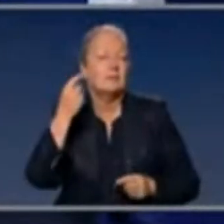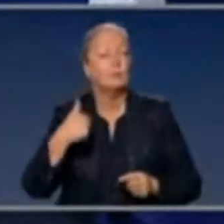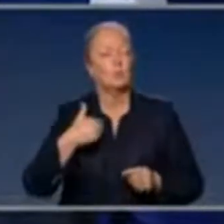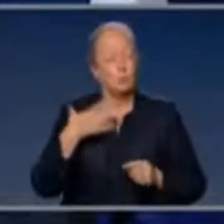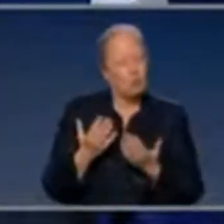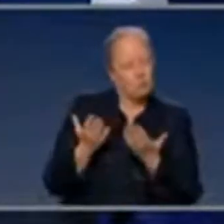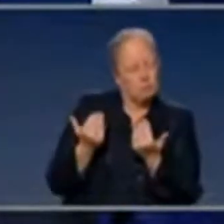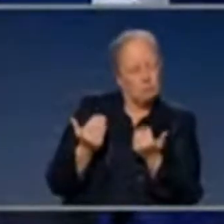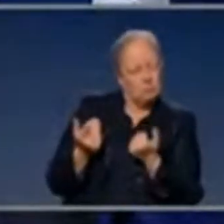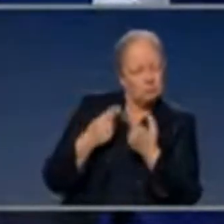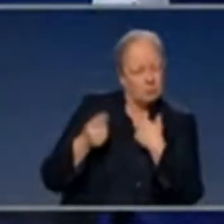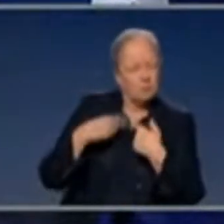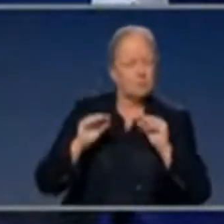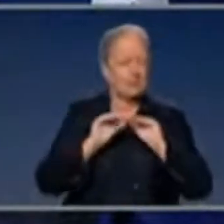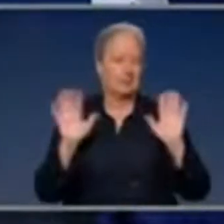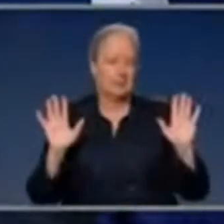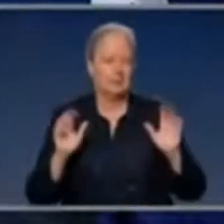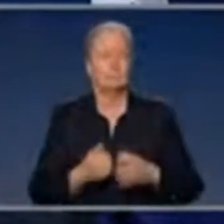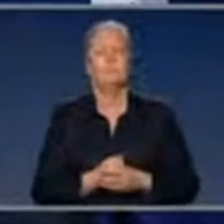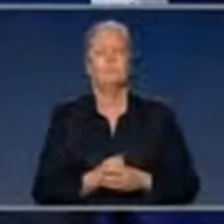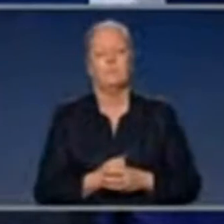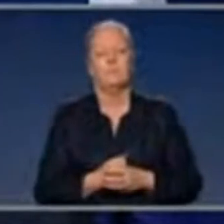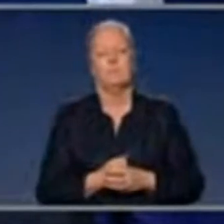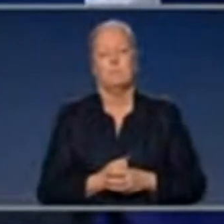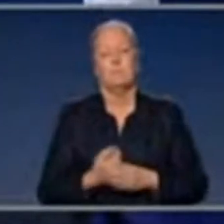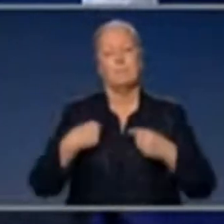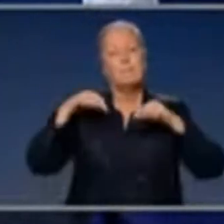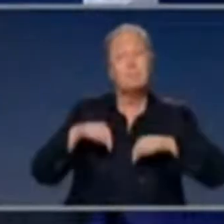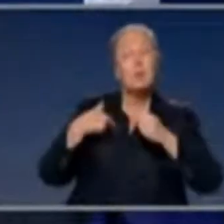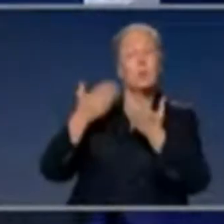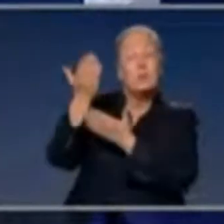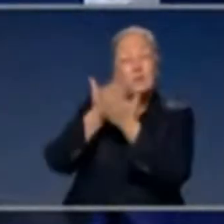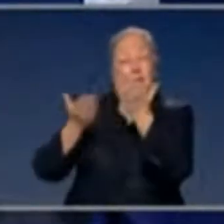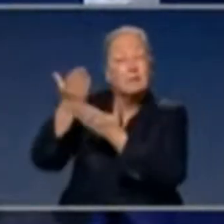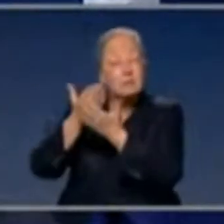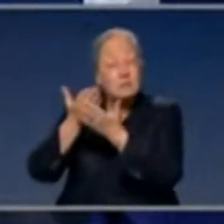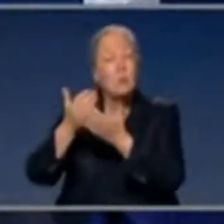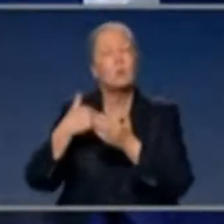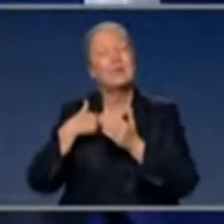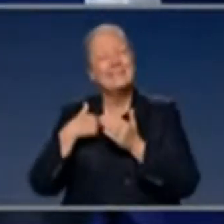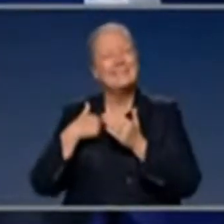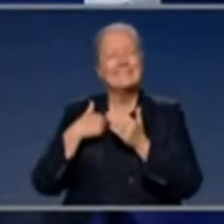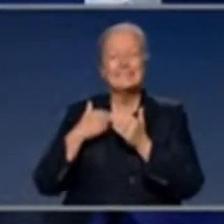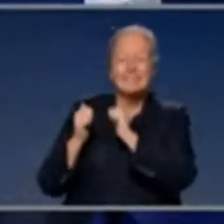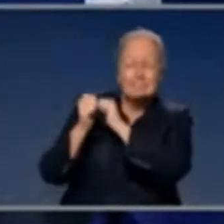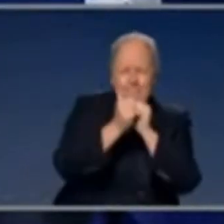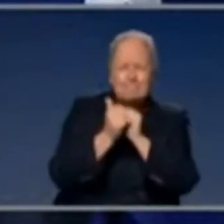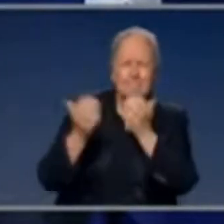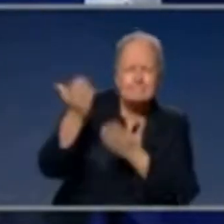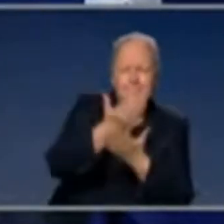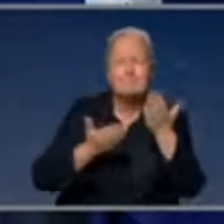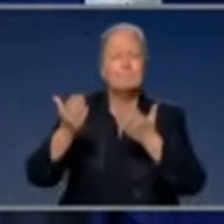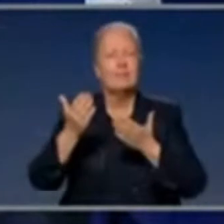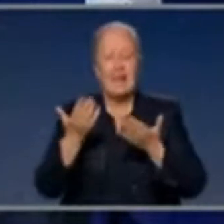get more clarity. The agreement today, the work today, was about practically working together to resolve